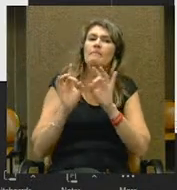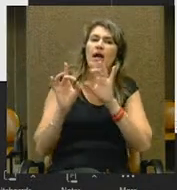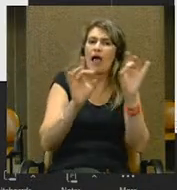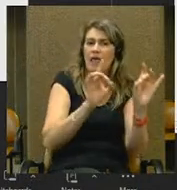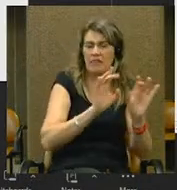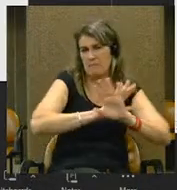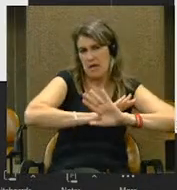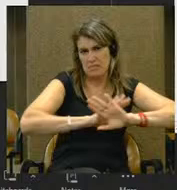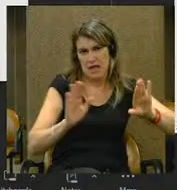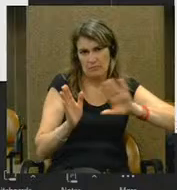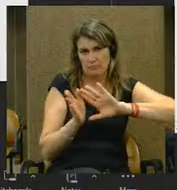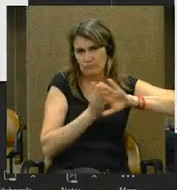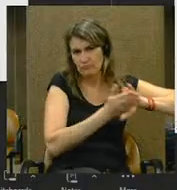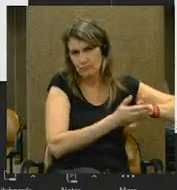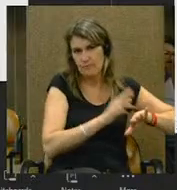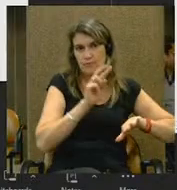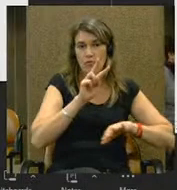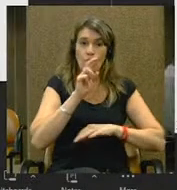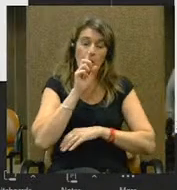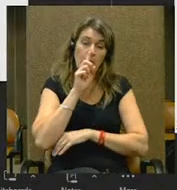2023 and